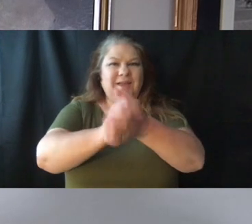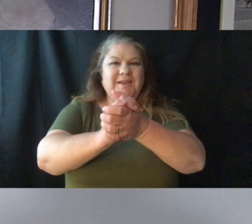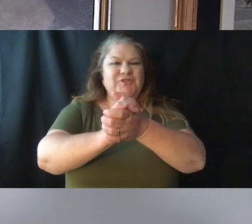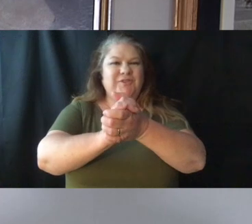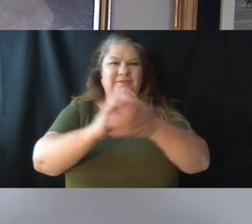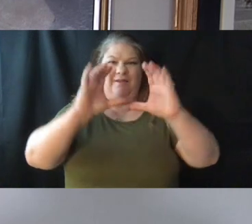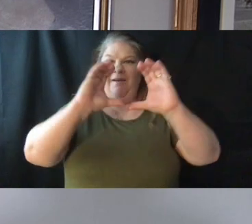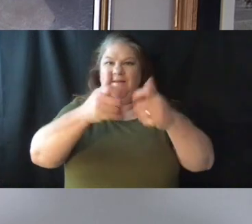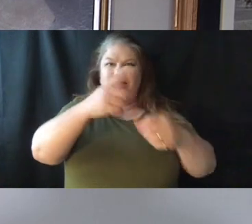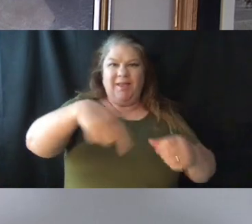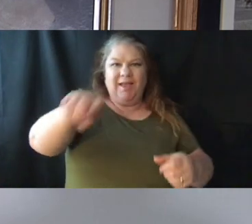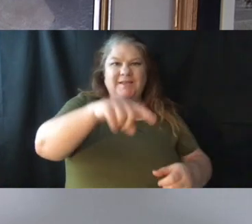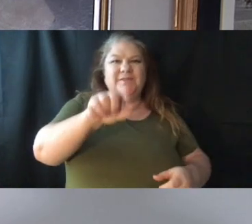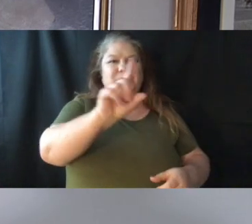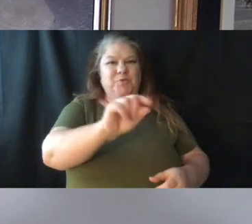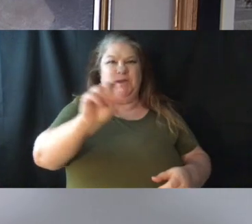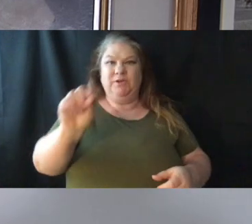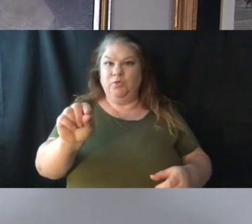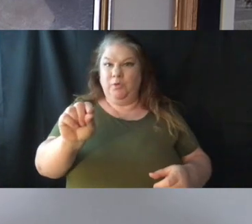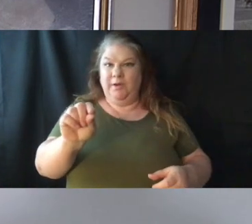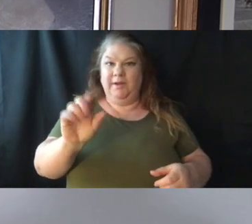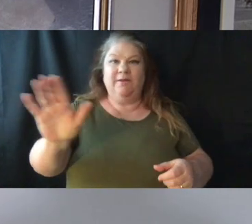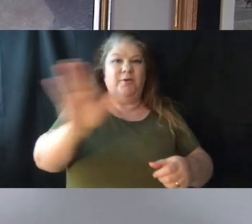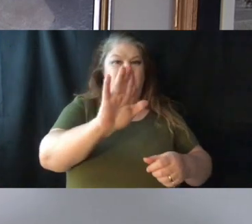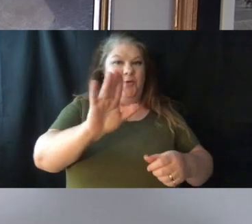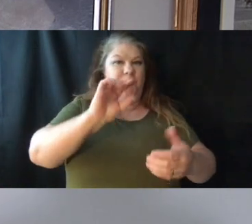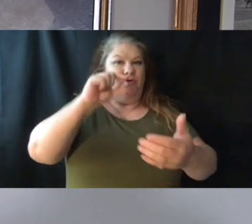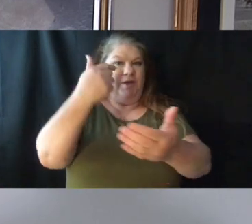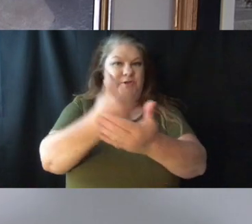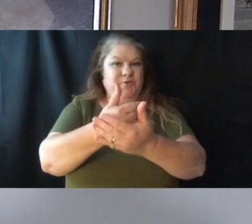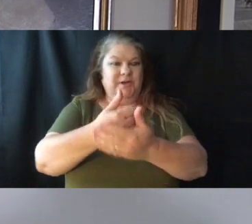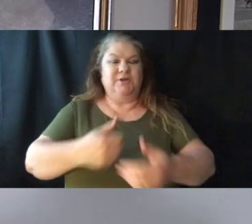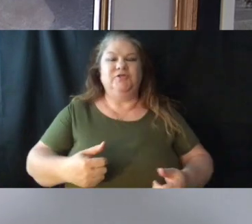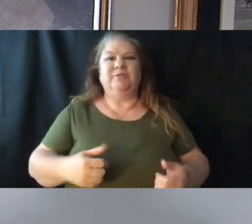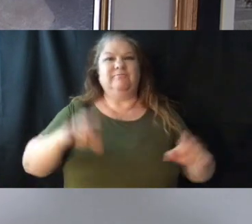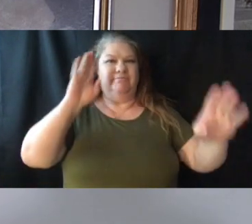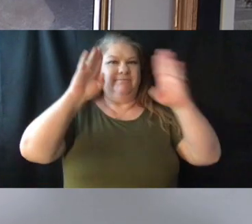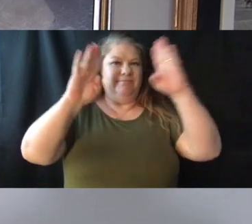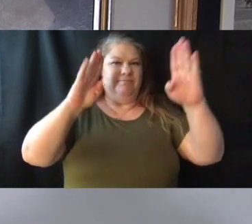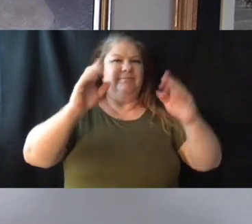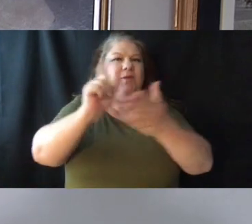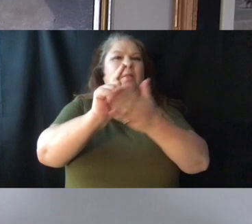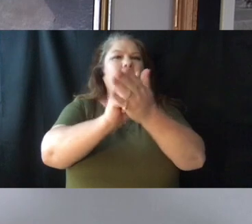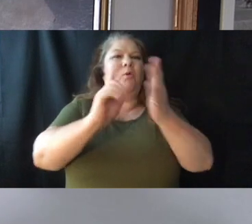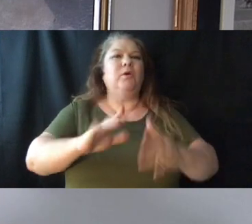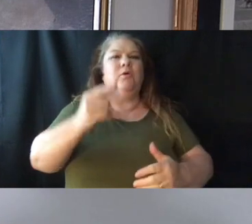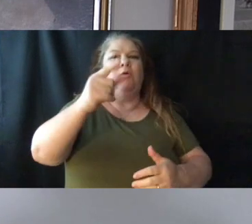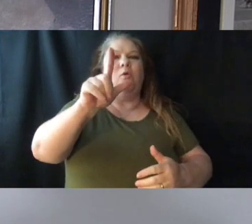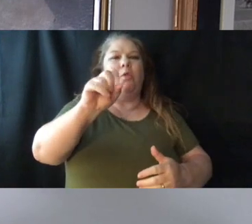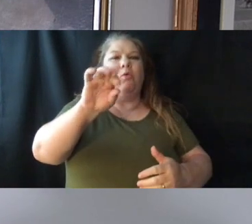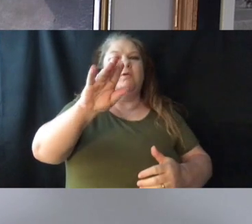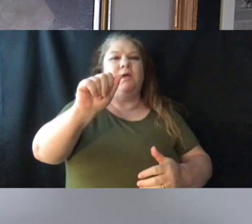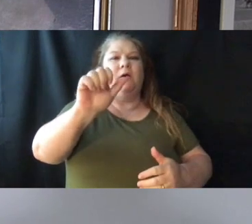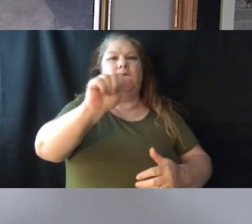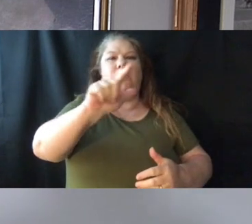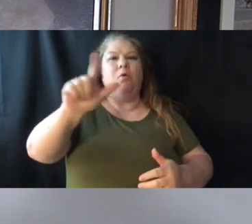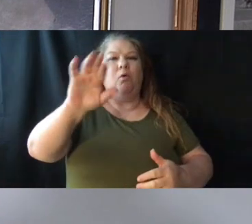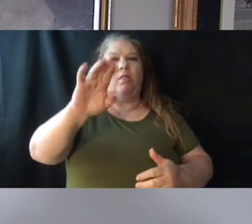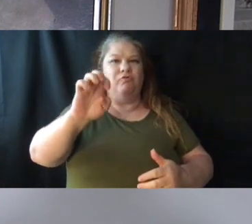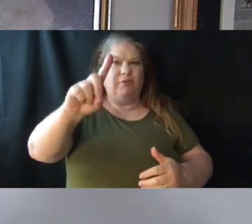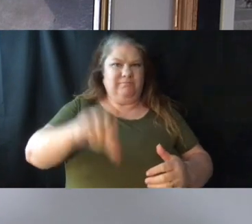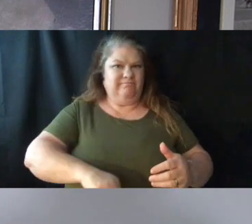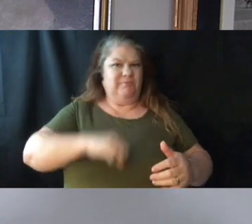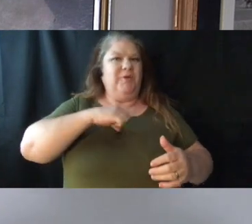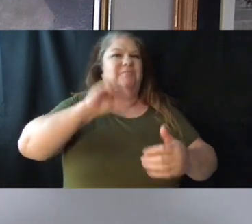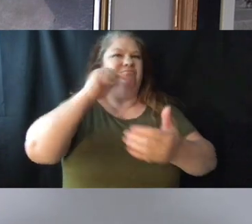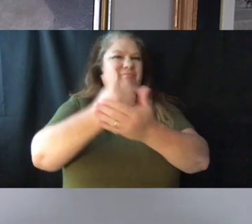Congratulations to the class of 2020 on your graduation. Hi, I'm attorney Gloria Allred, a proud graduate of the Philadelphia